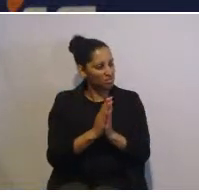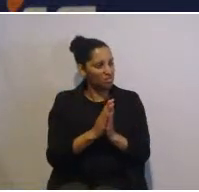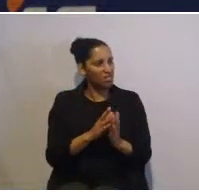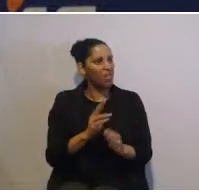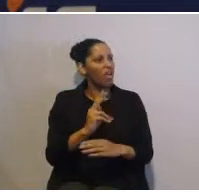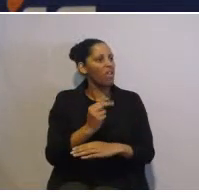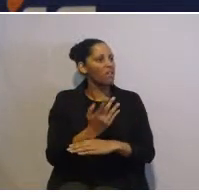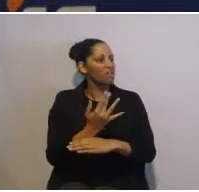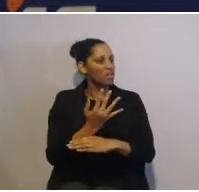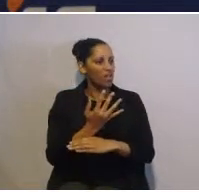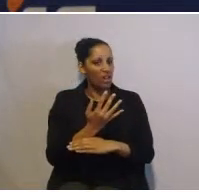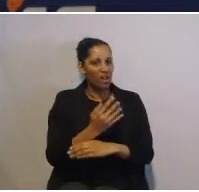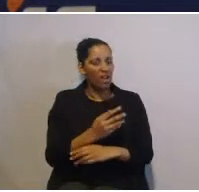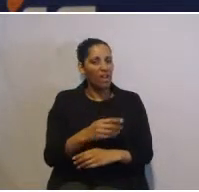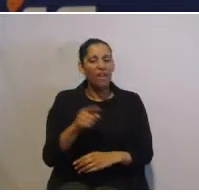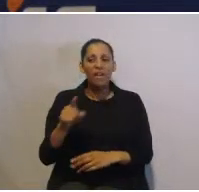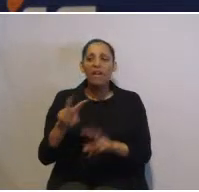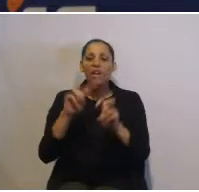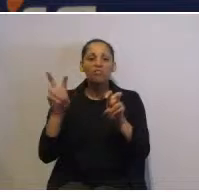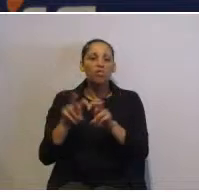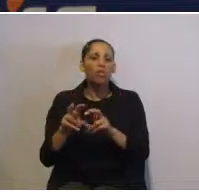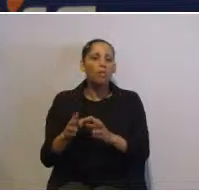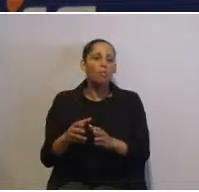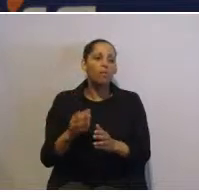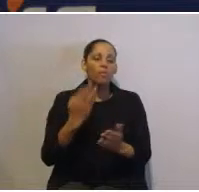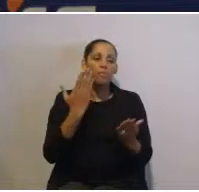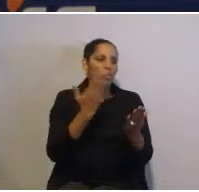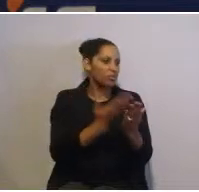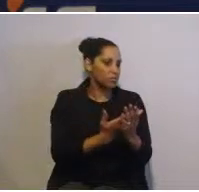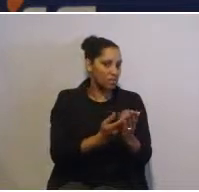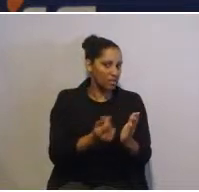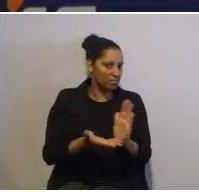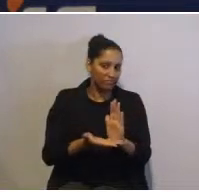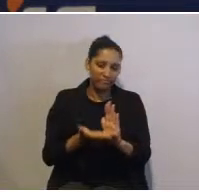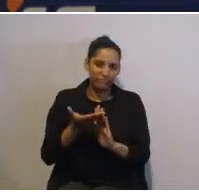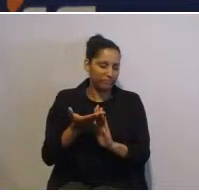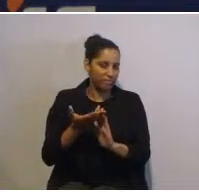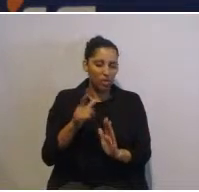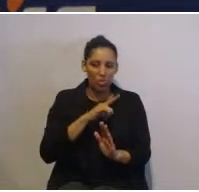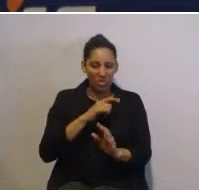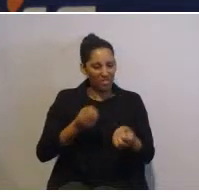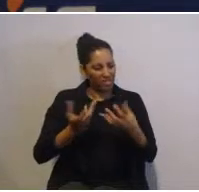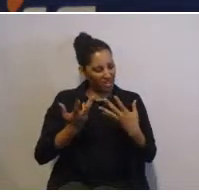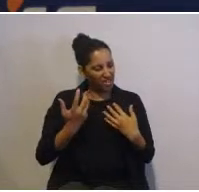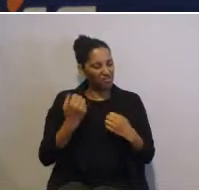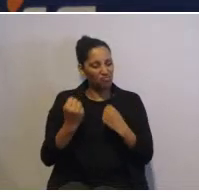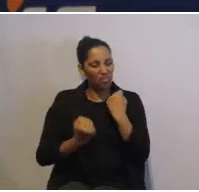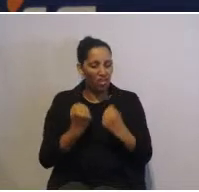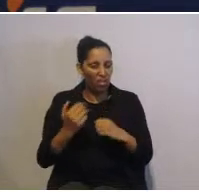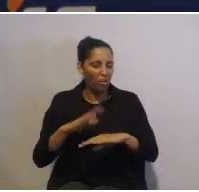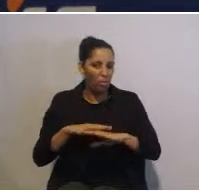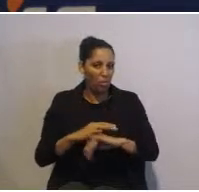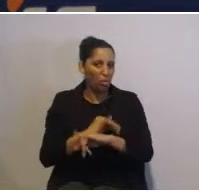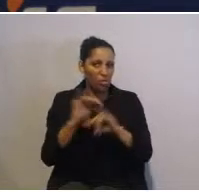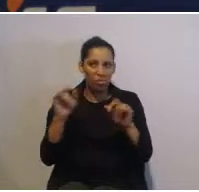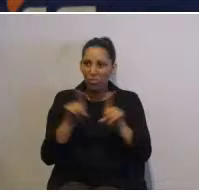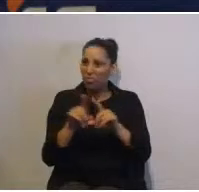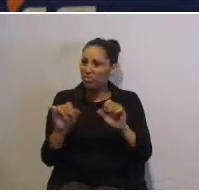reconsider ESCOM's proposal, as increased tariff will escalate our struggles, and thus it will make us